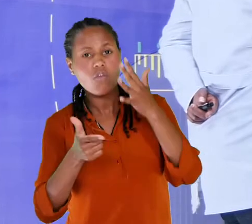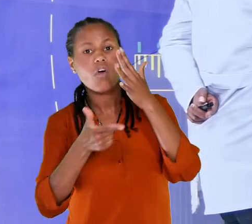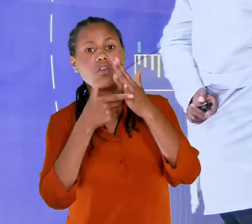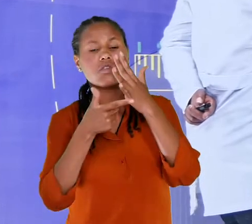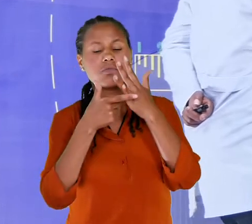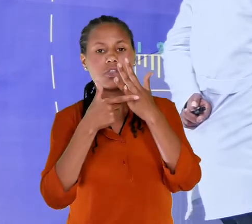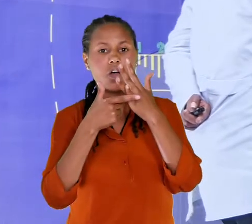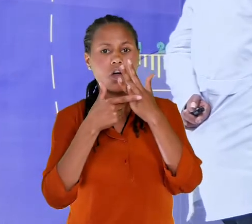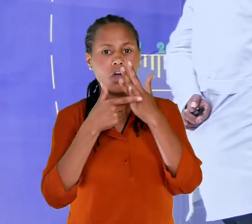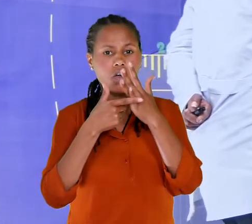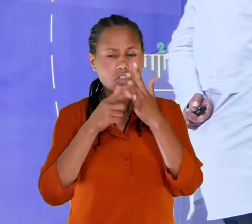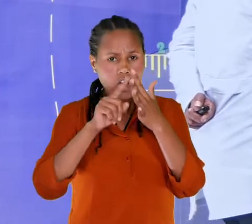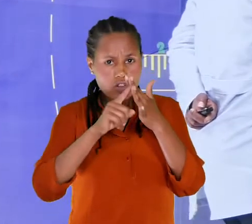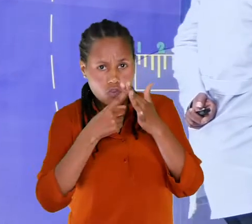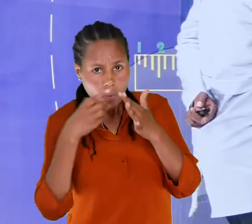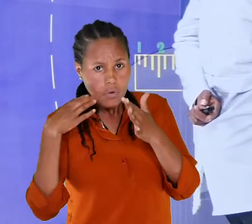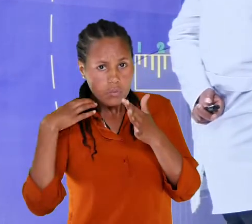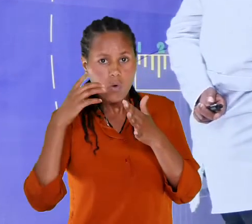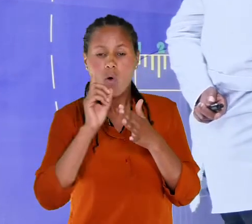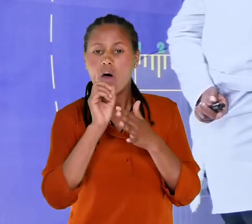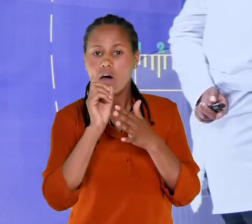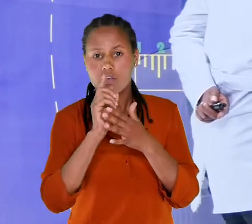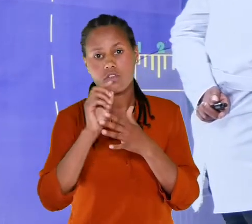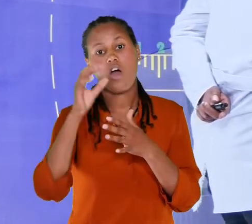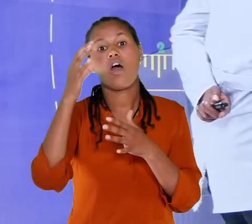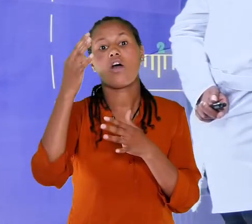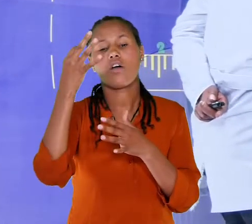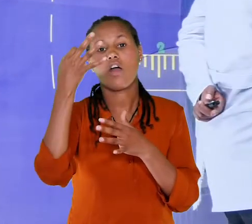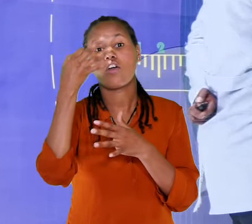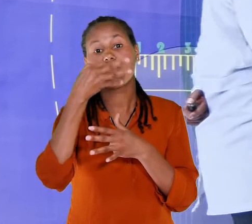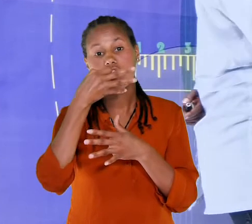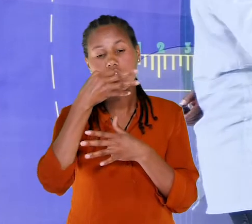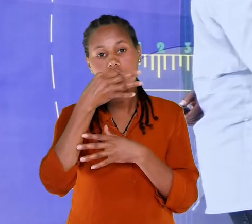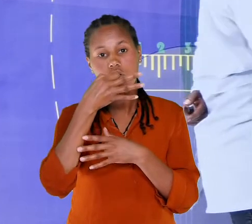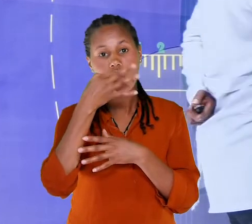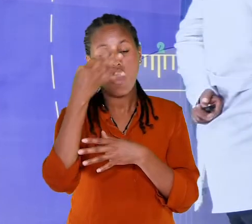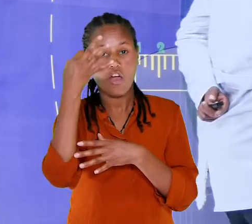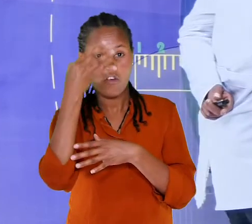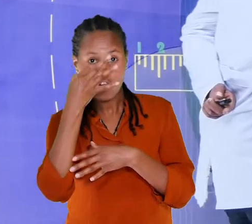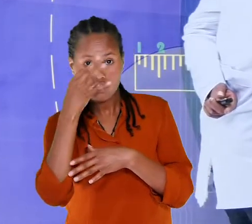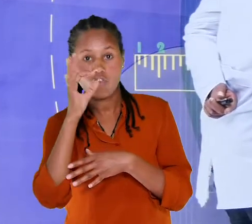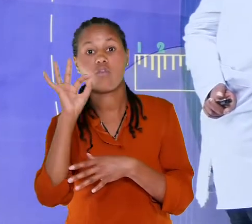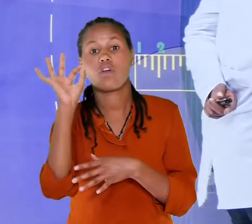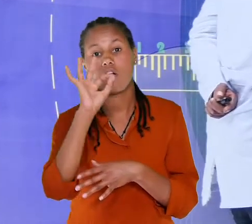start from letter F. So it is what? Friday.